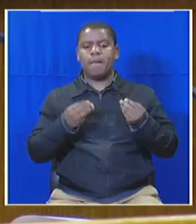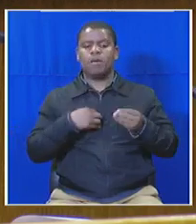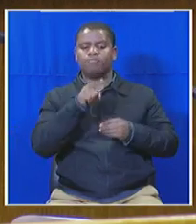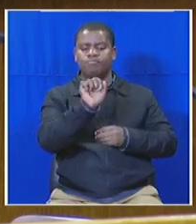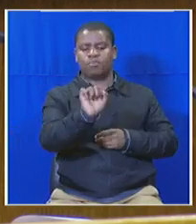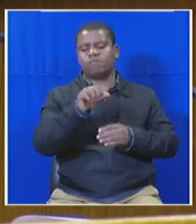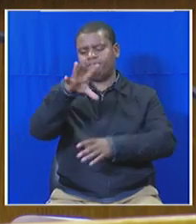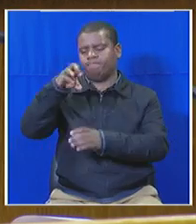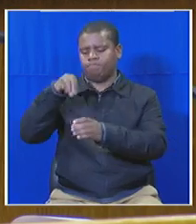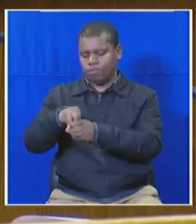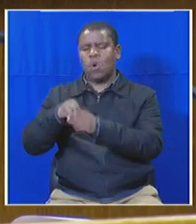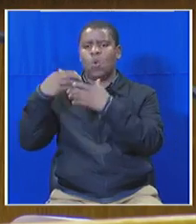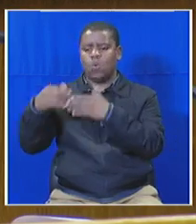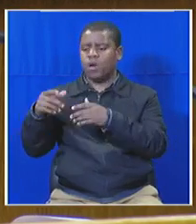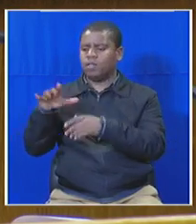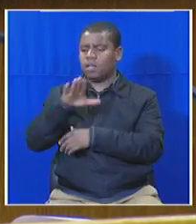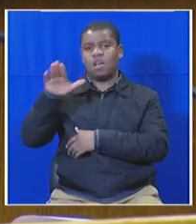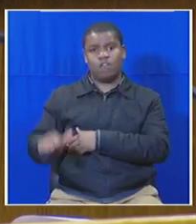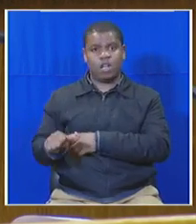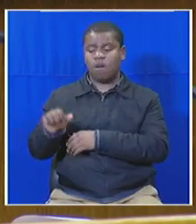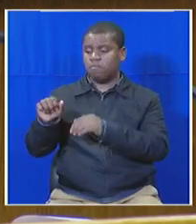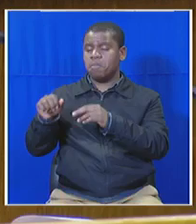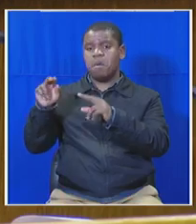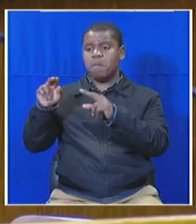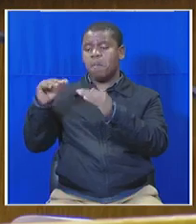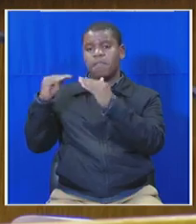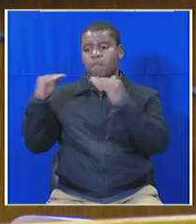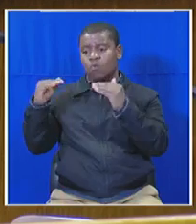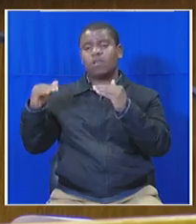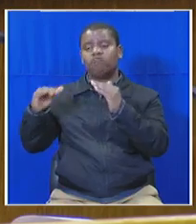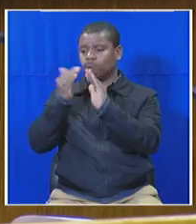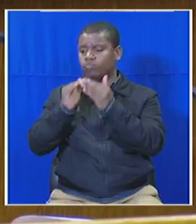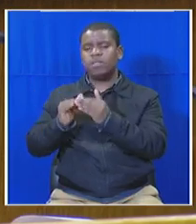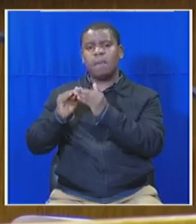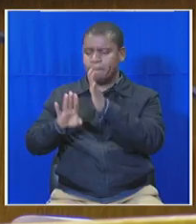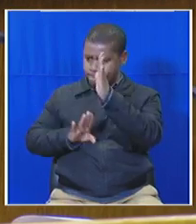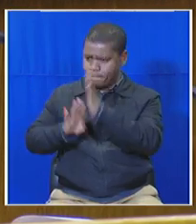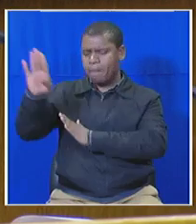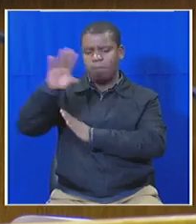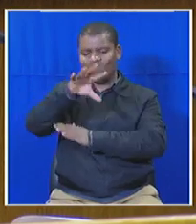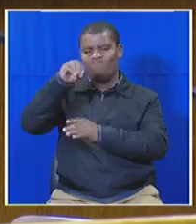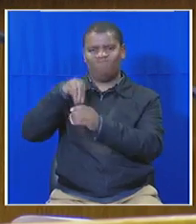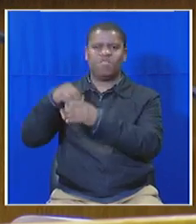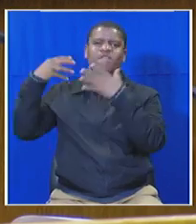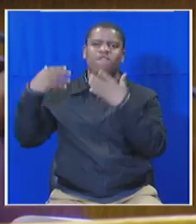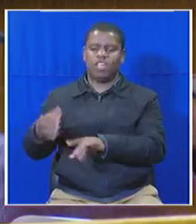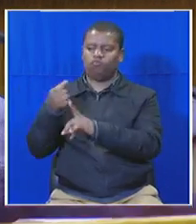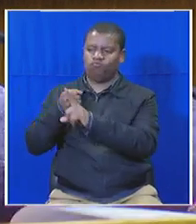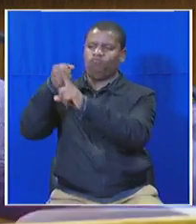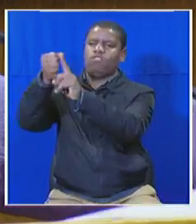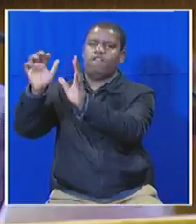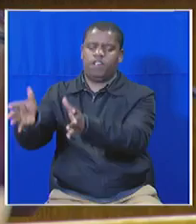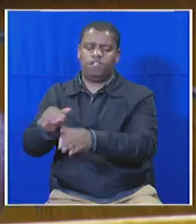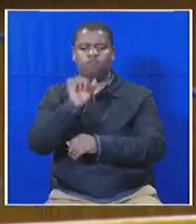has helped in the construction of our national democratic society. May his soul rest in peace. I thank